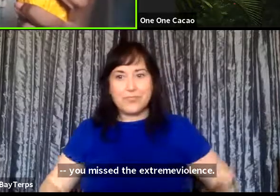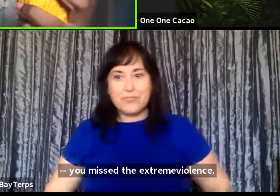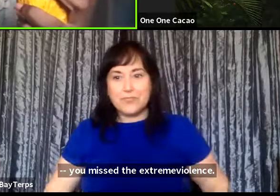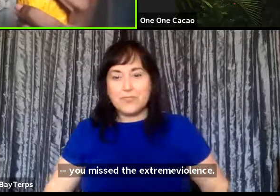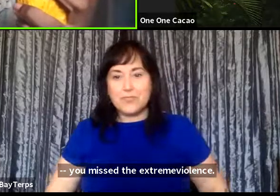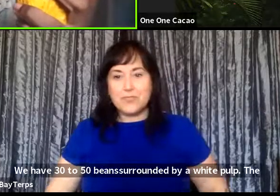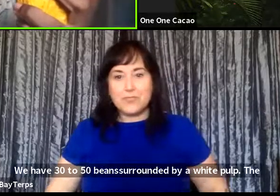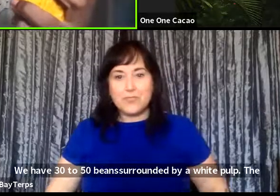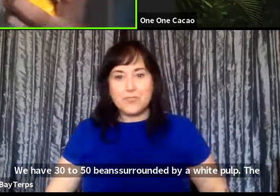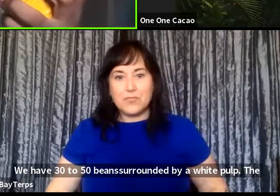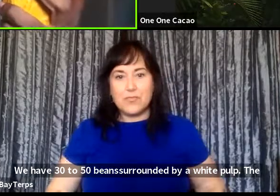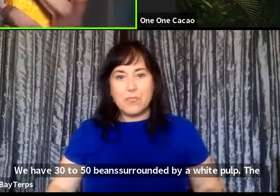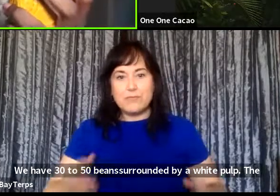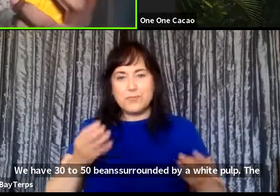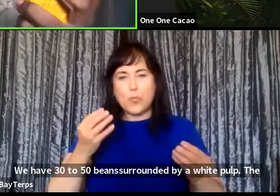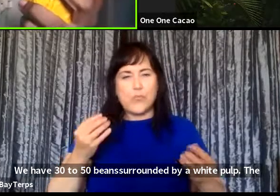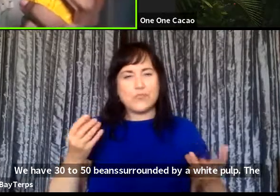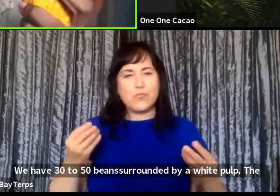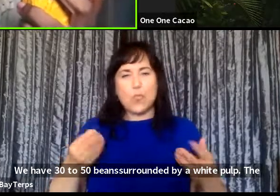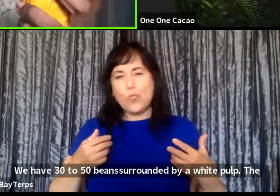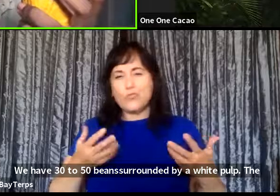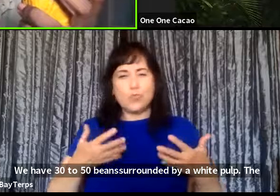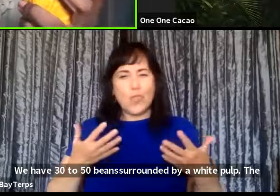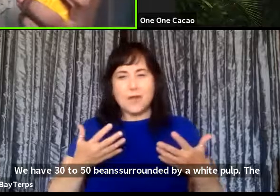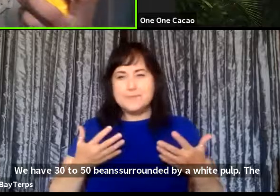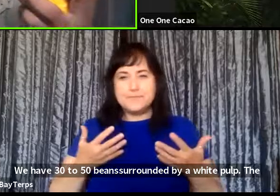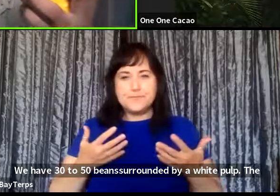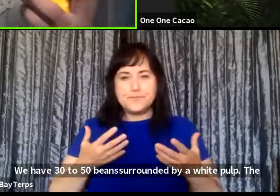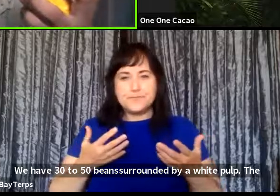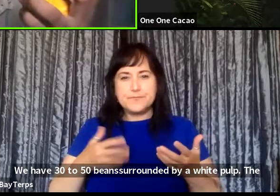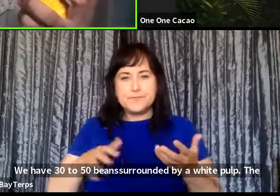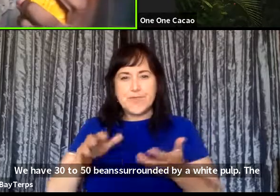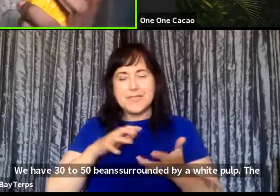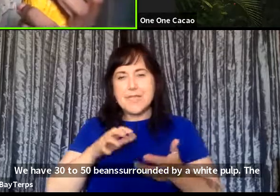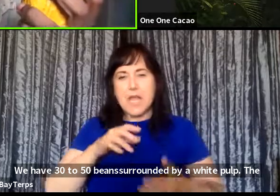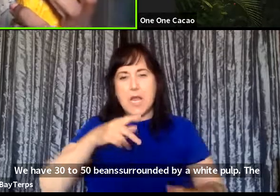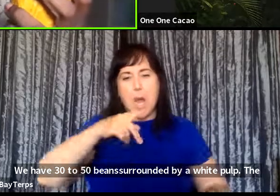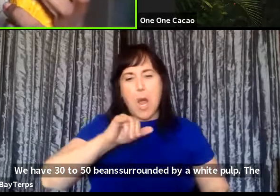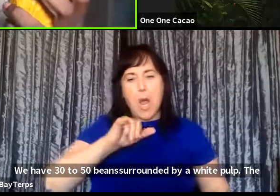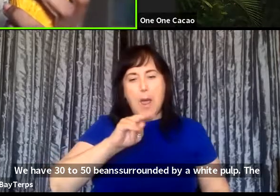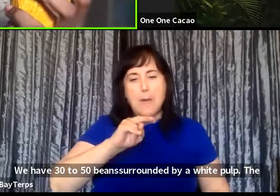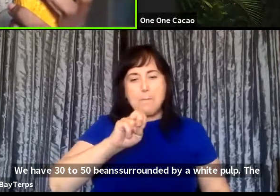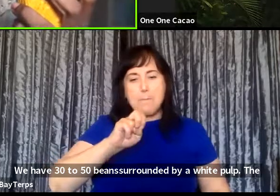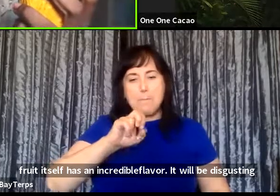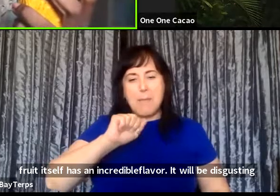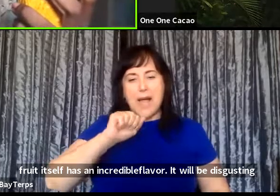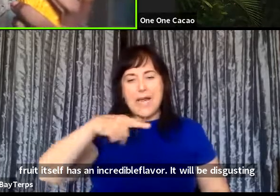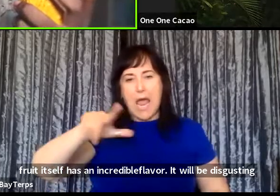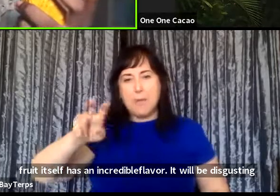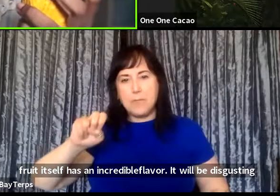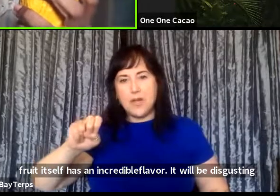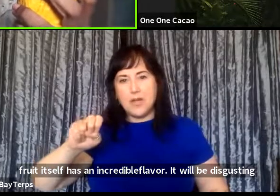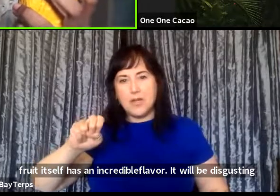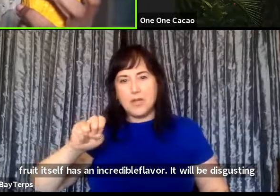Everybody, I want you to imagine a cross between pineapple and